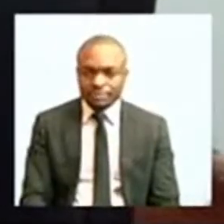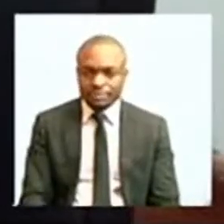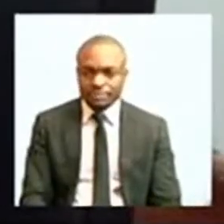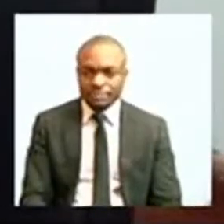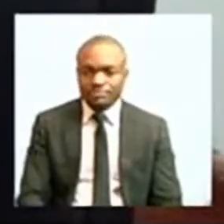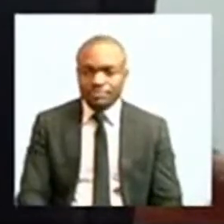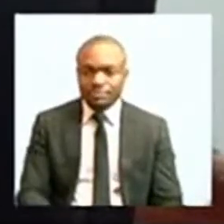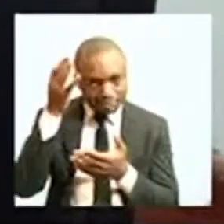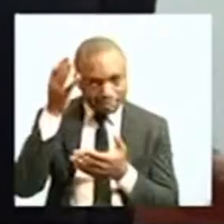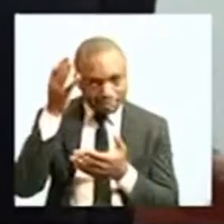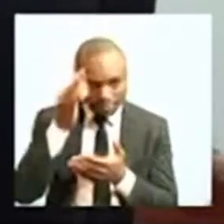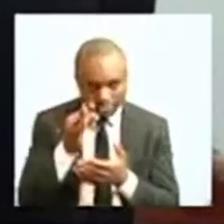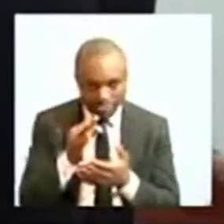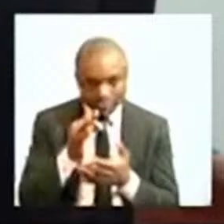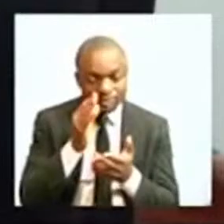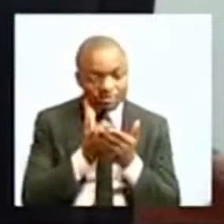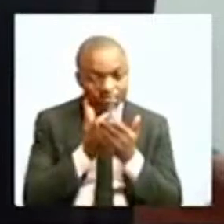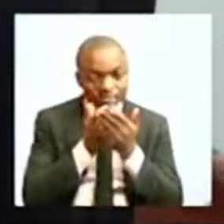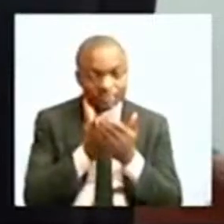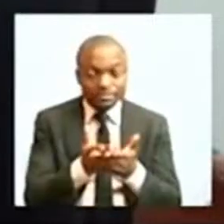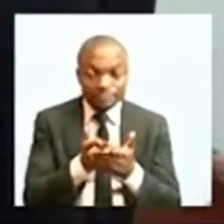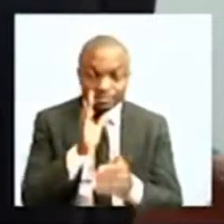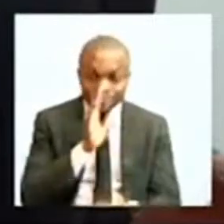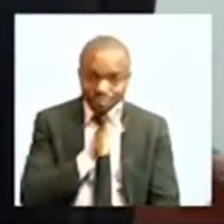council secretaries as they submitted.